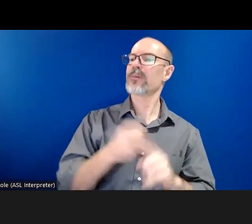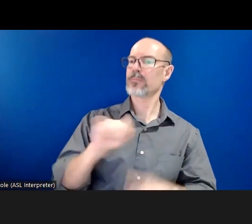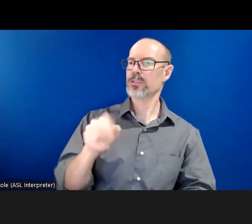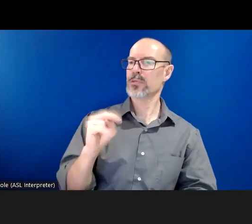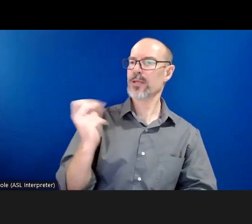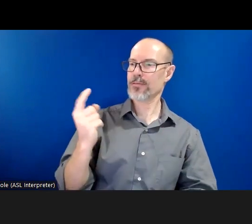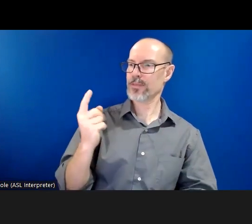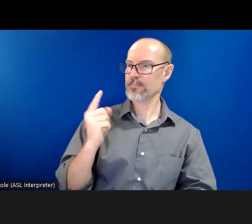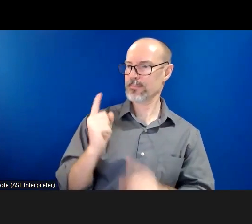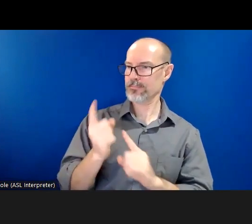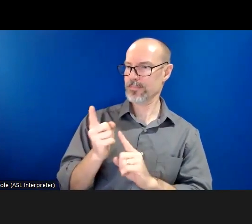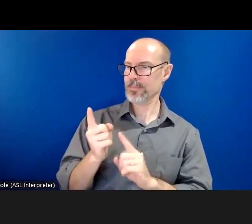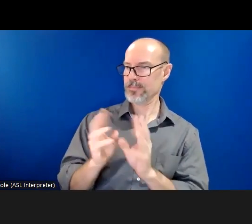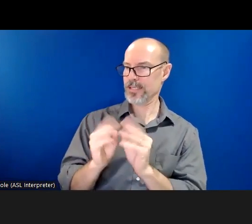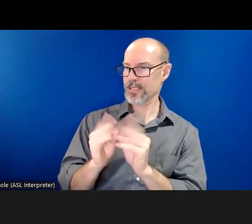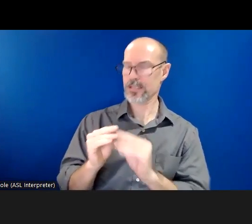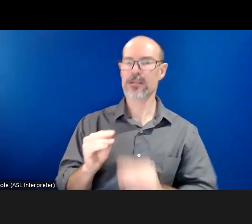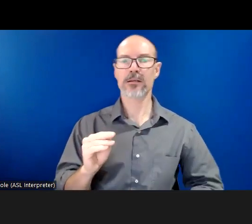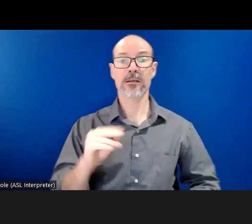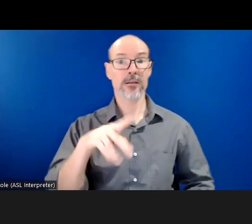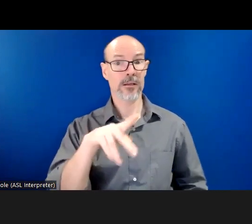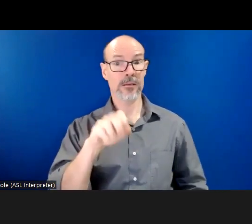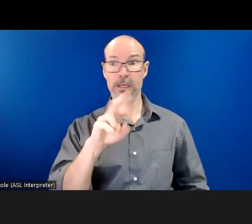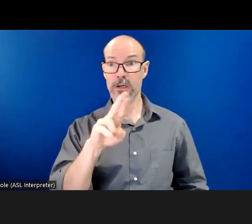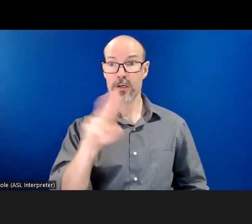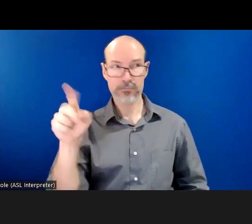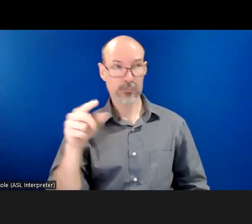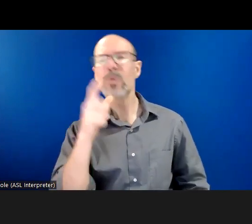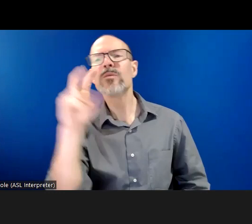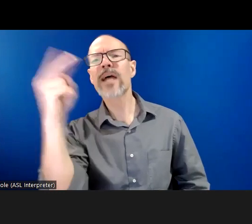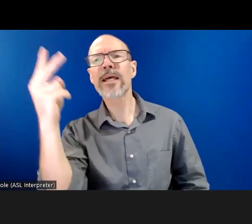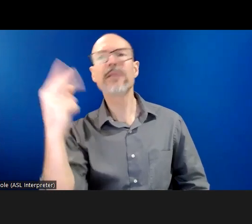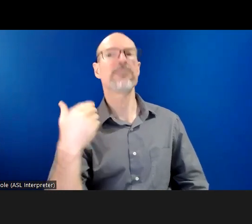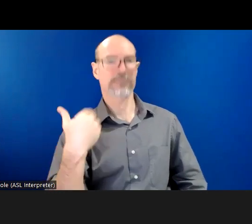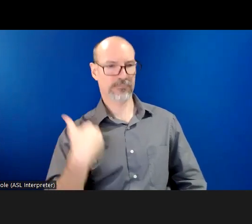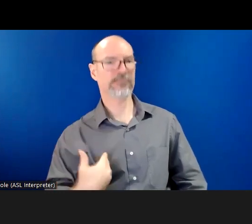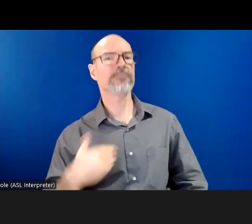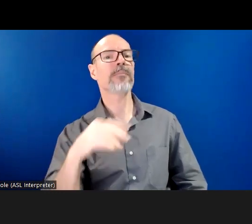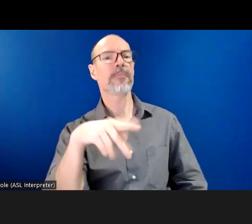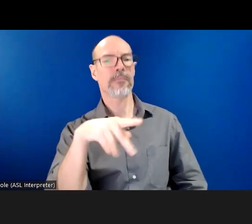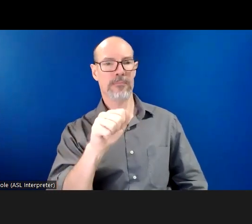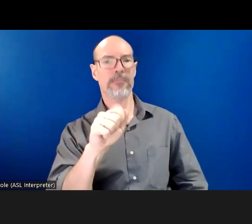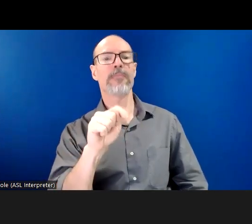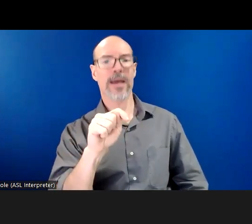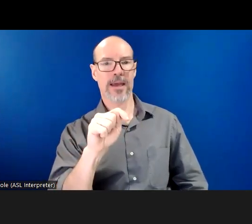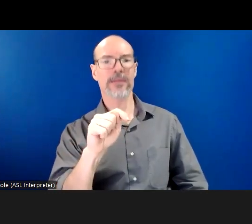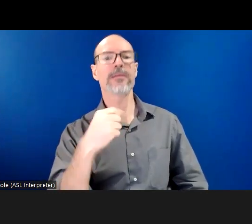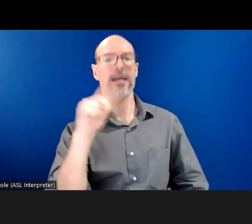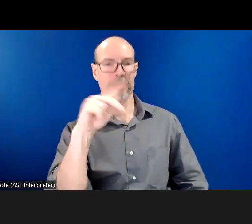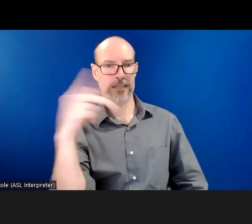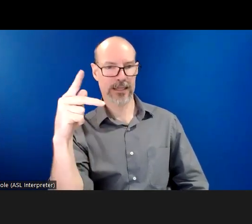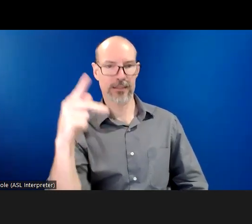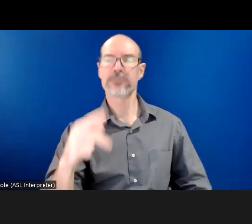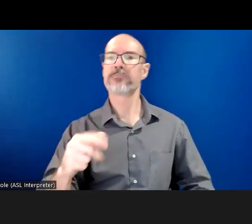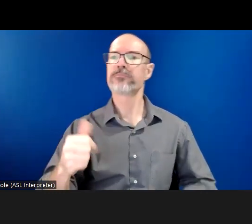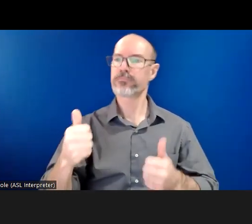Peter. Can I get a second? Pat Spence seconds the motion. Thank you, Pat. Any